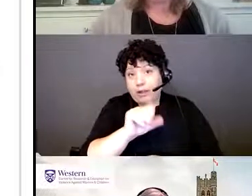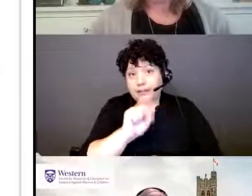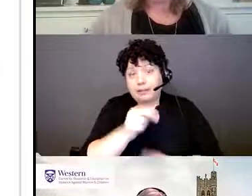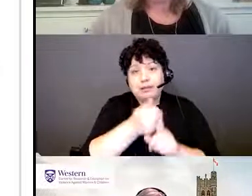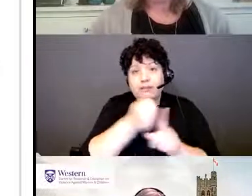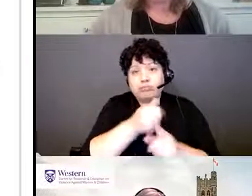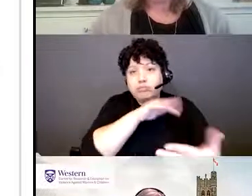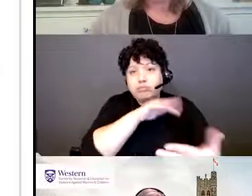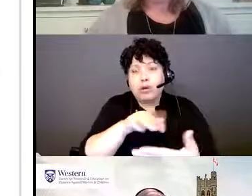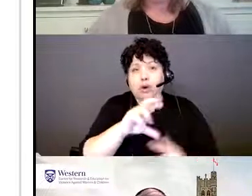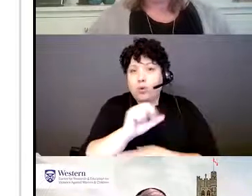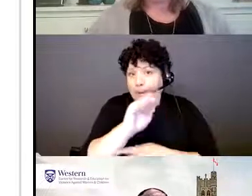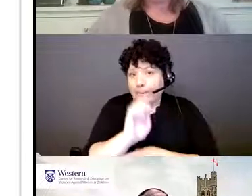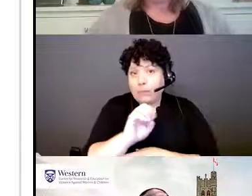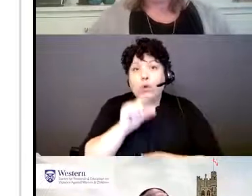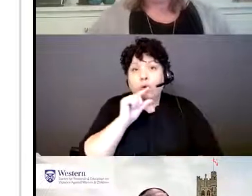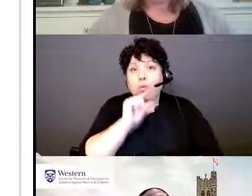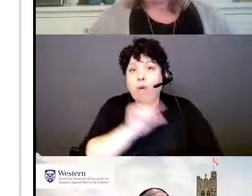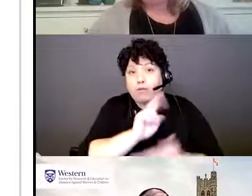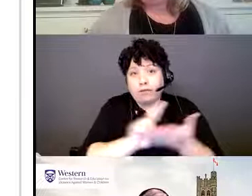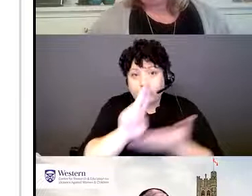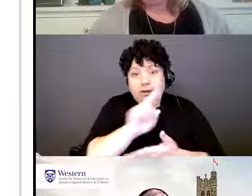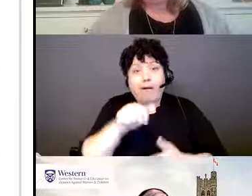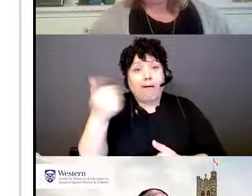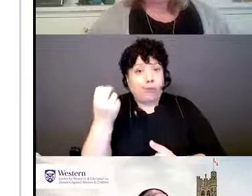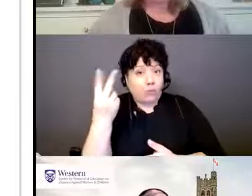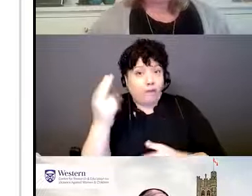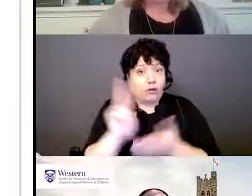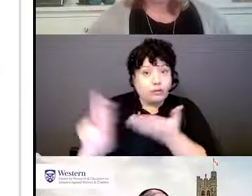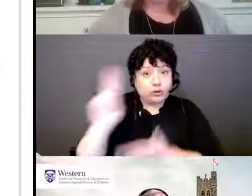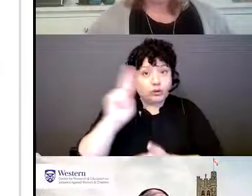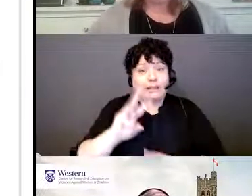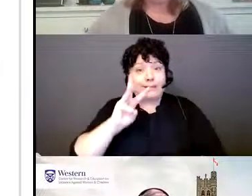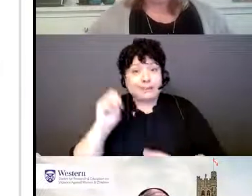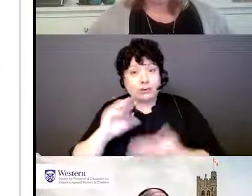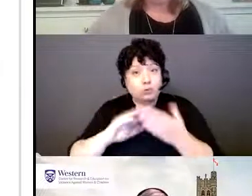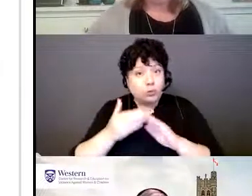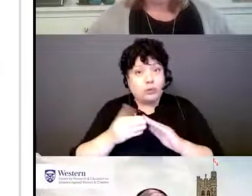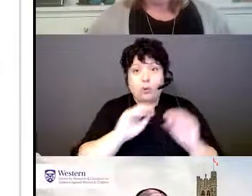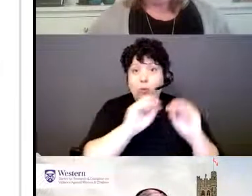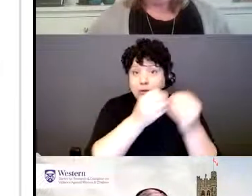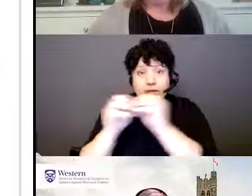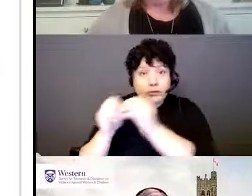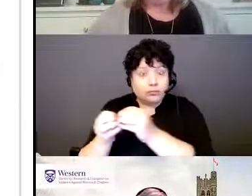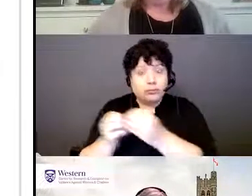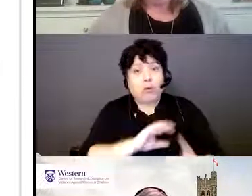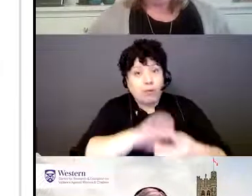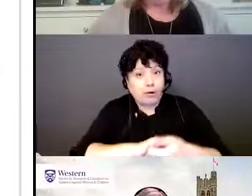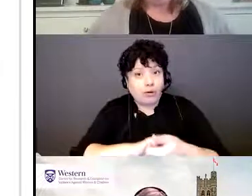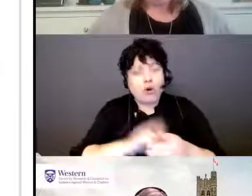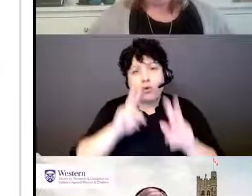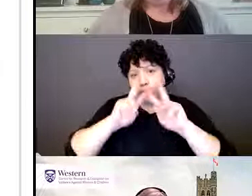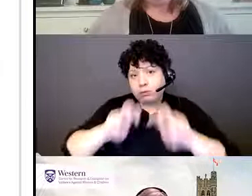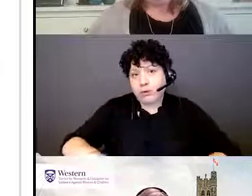at Guelph University, together with 12 other universities and 60 community partners, looking at domestic